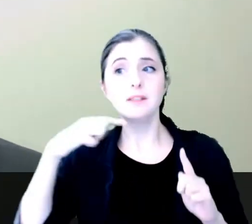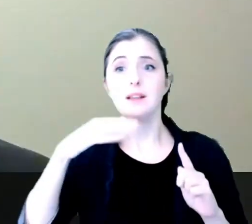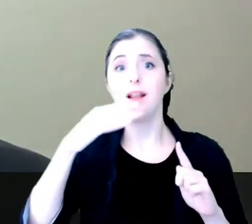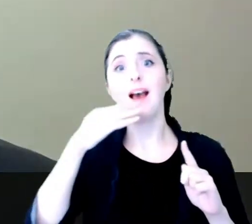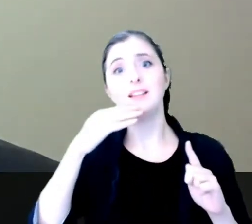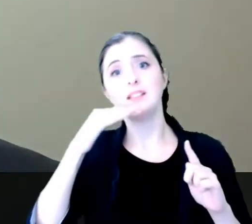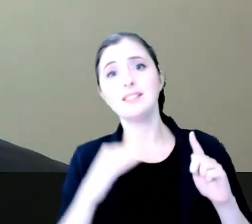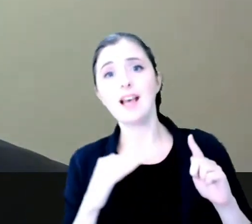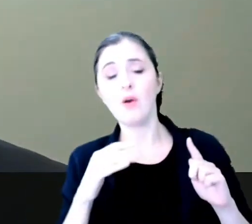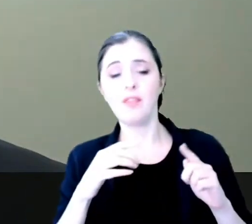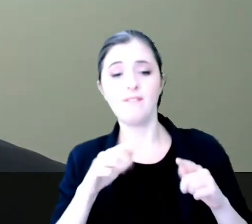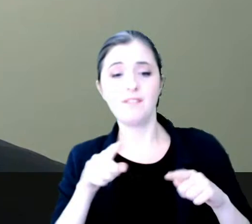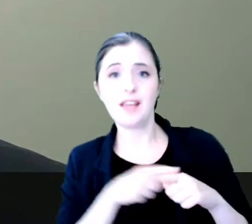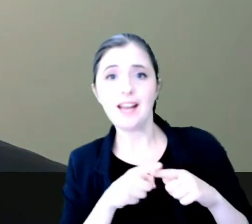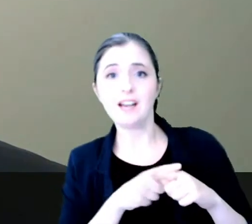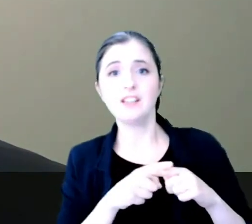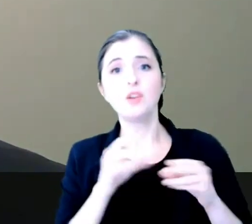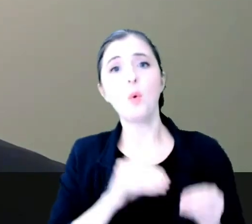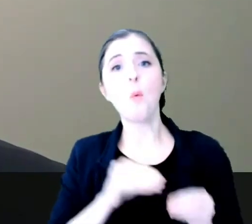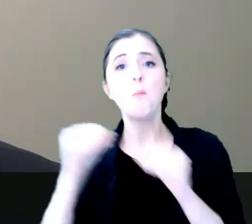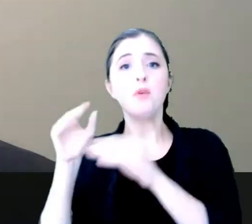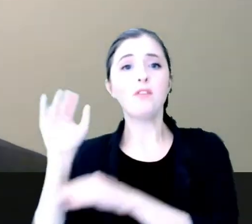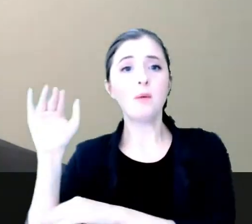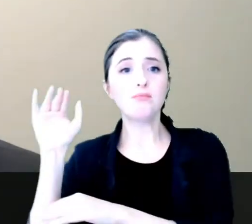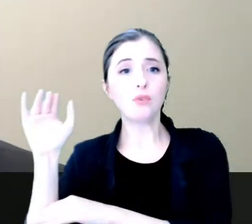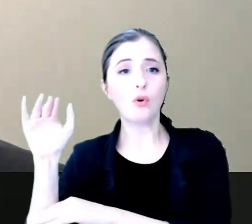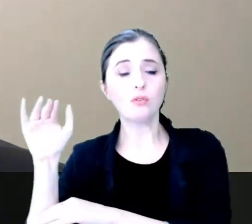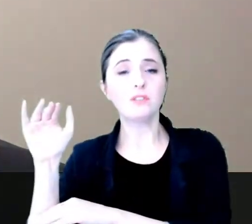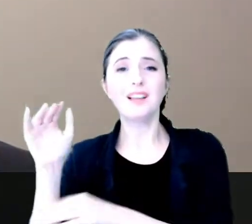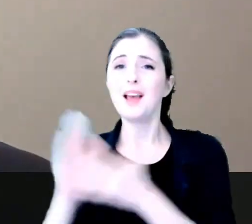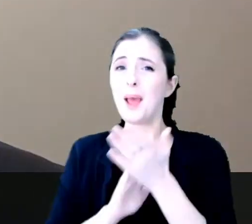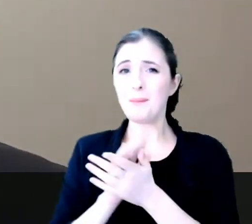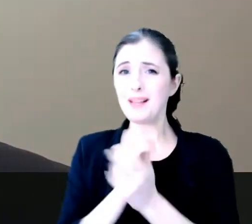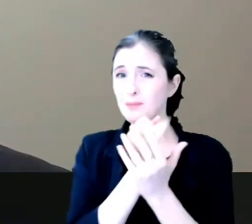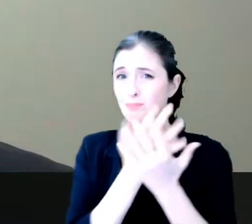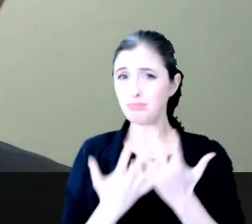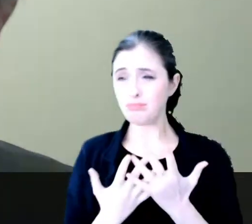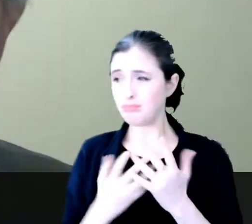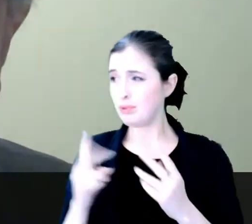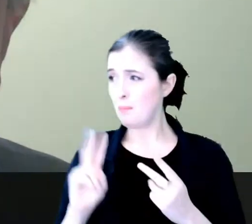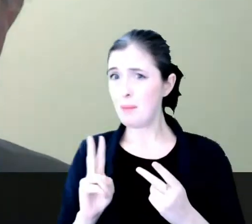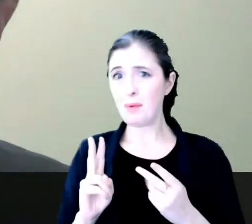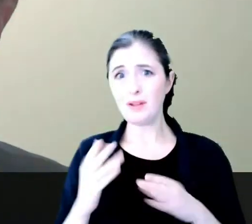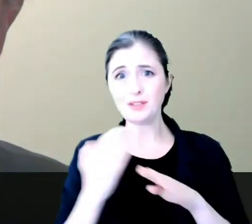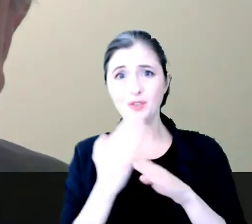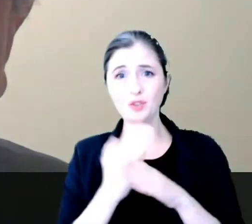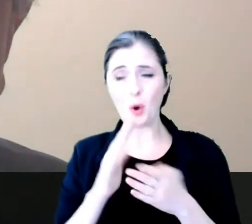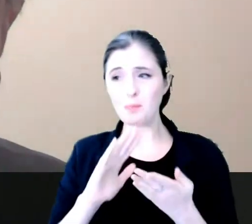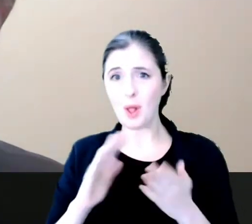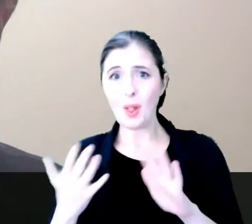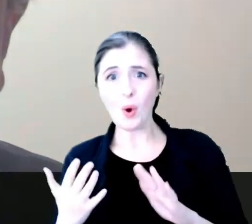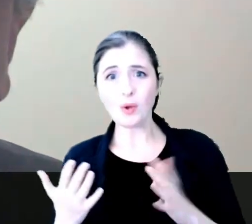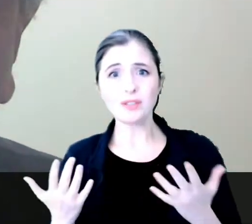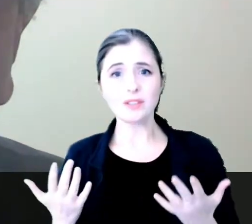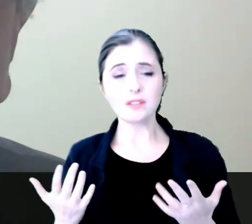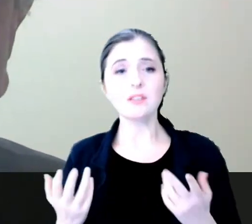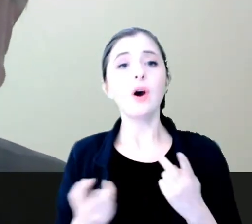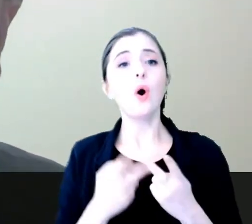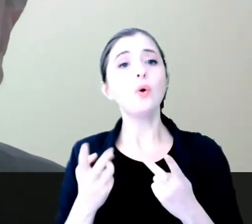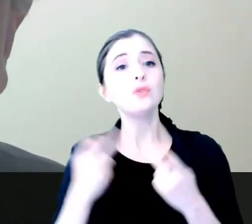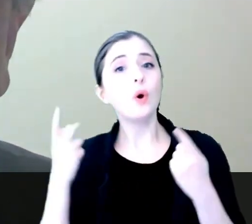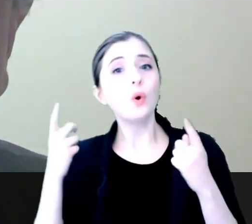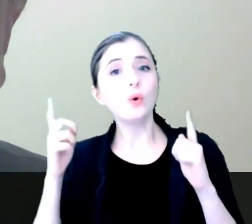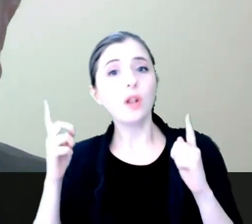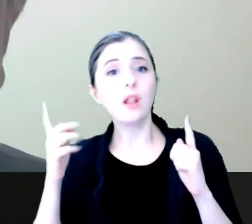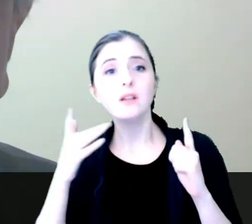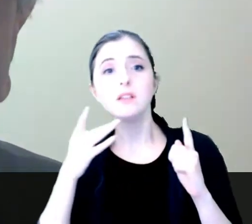mean 4,000 high-paying jobs and livelihoods will be lost and gravely damage local economies. We've had employers like the University of East London, Tate Galleries,